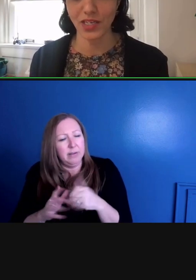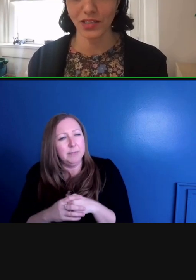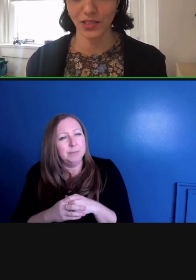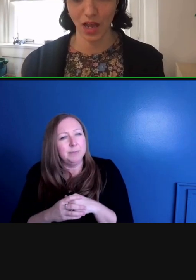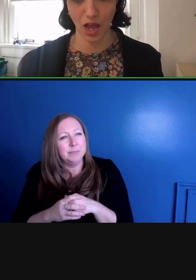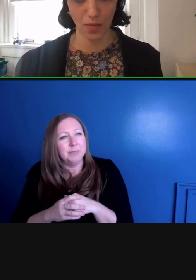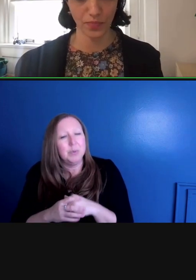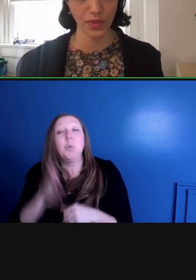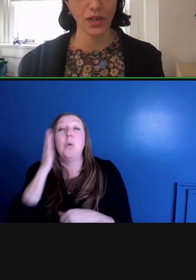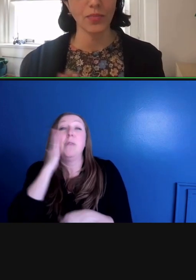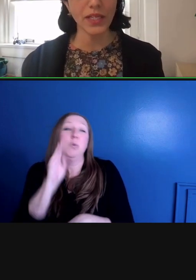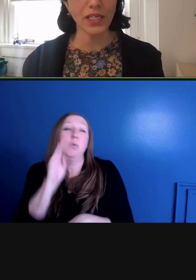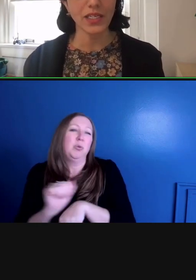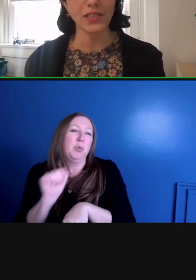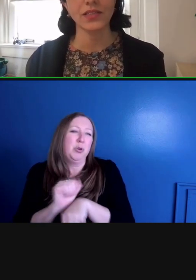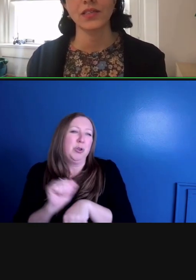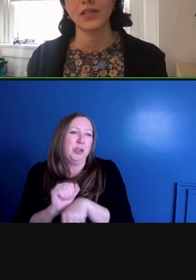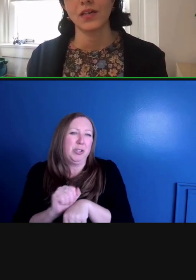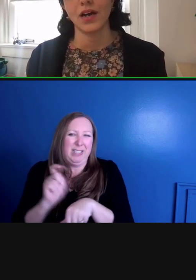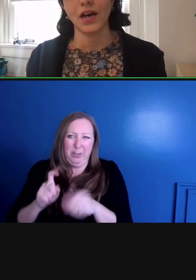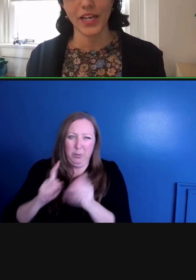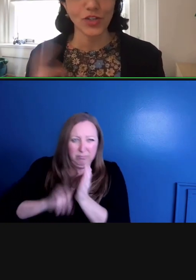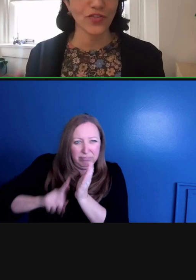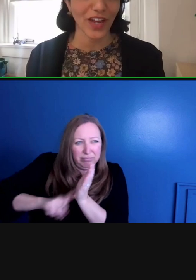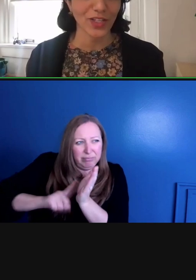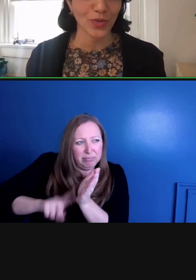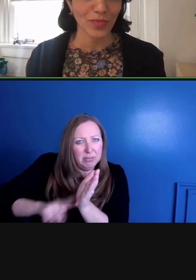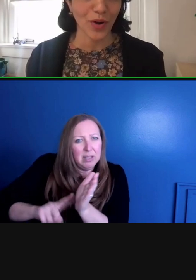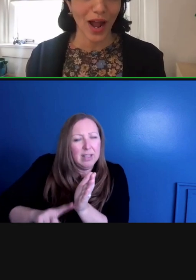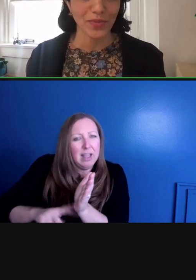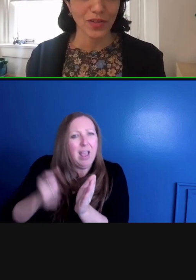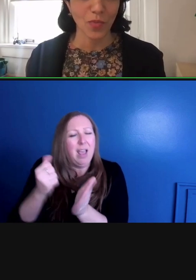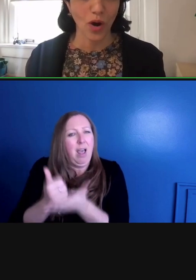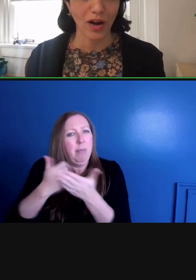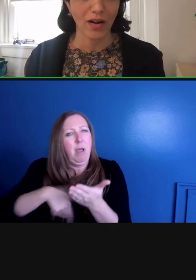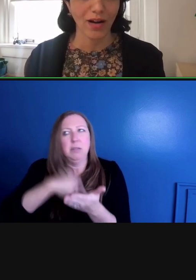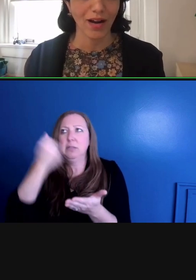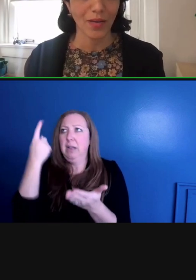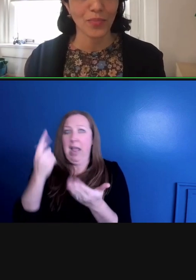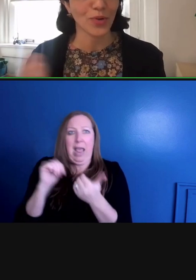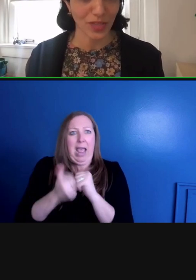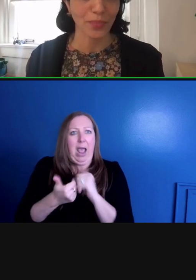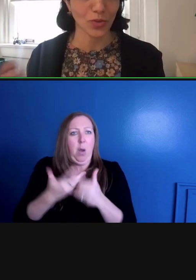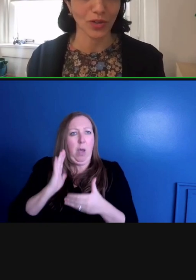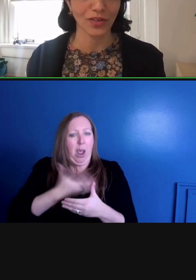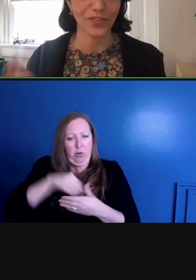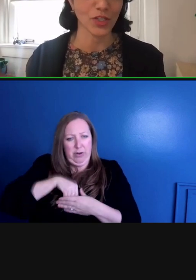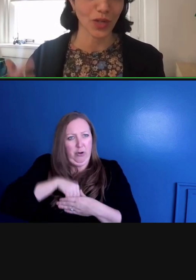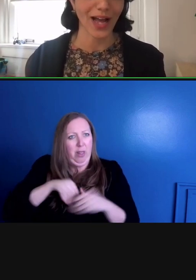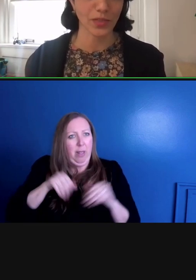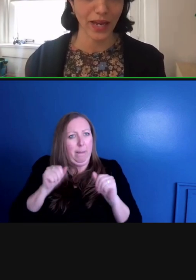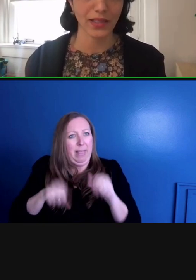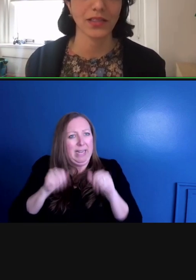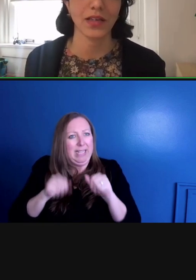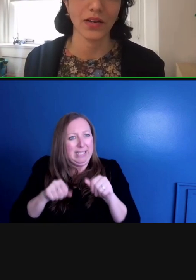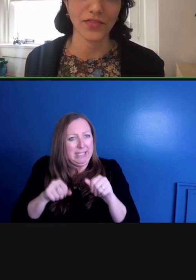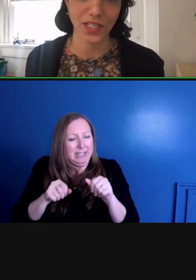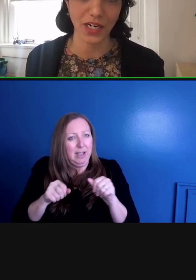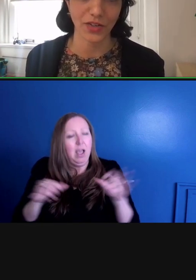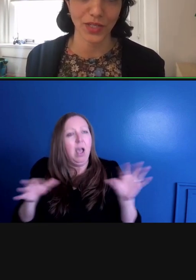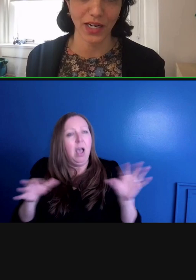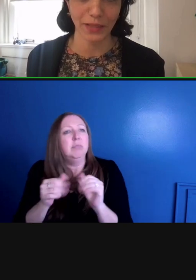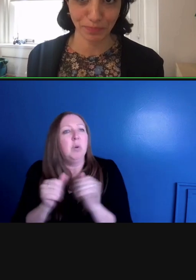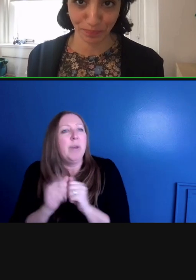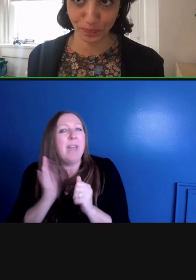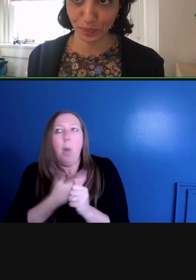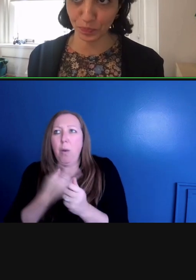how these abilities interface with perhaps the more perceptual, visual aspects of